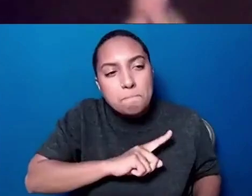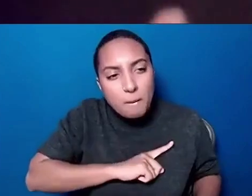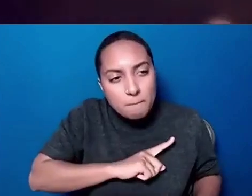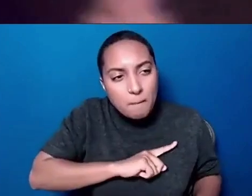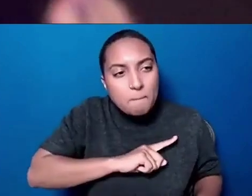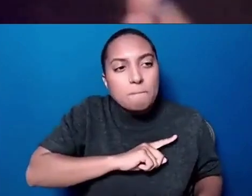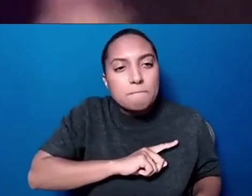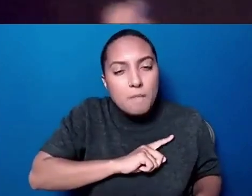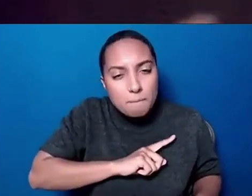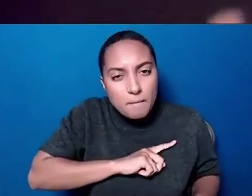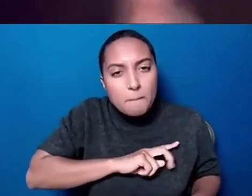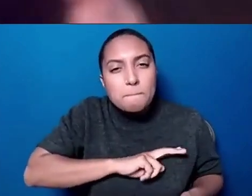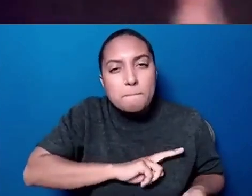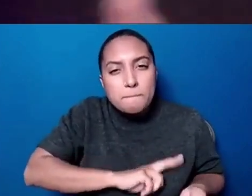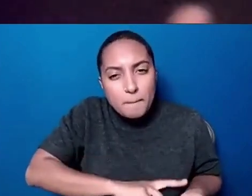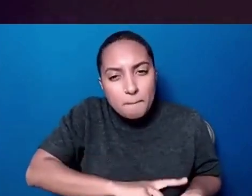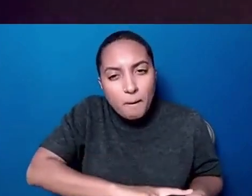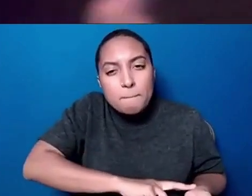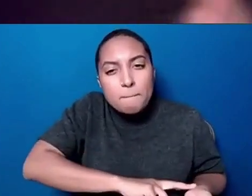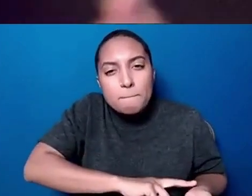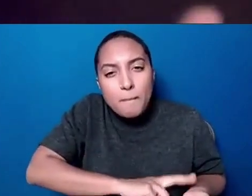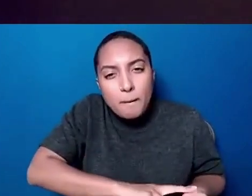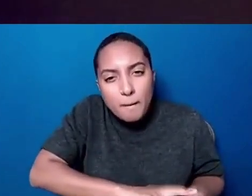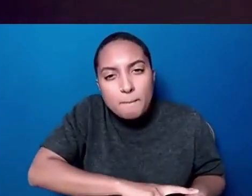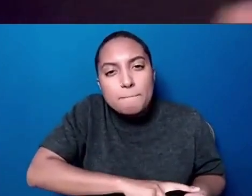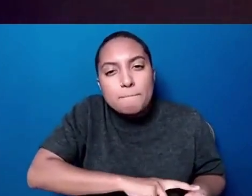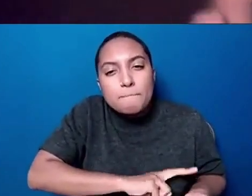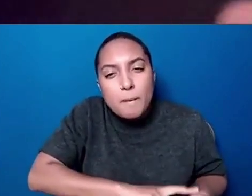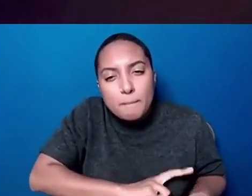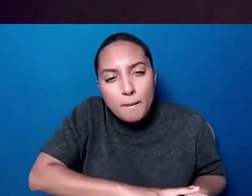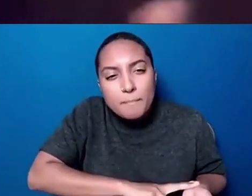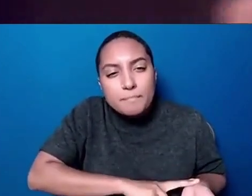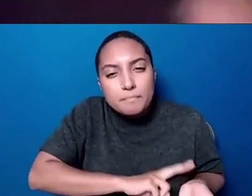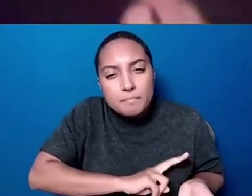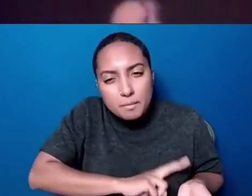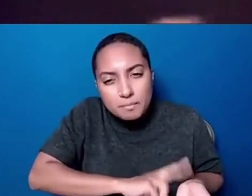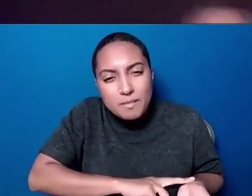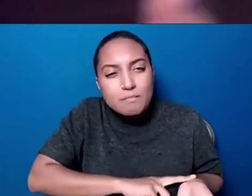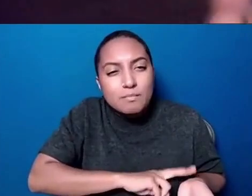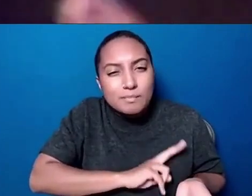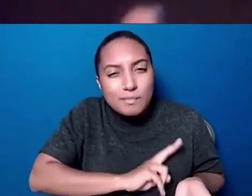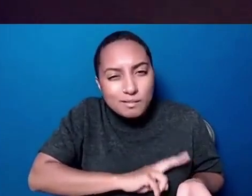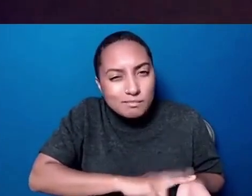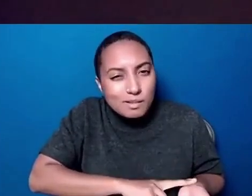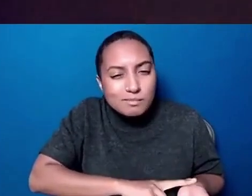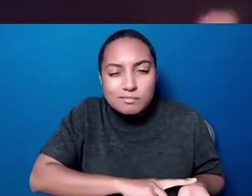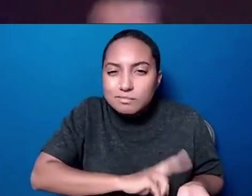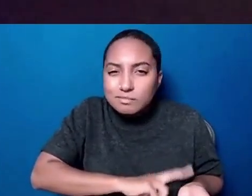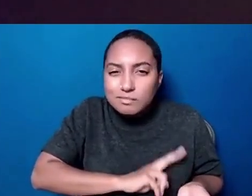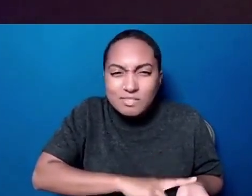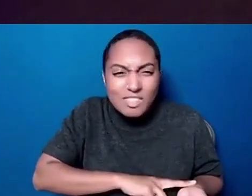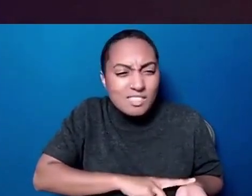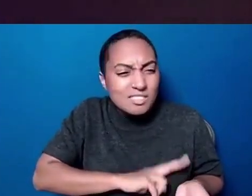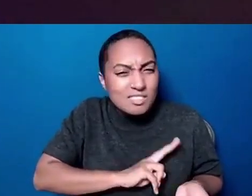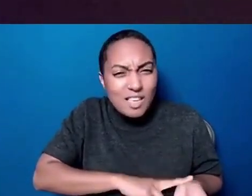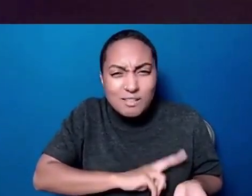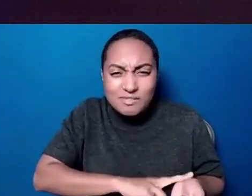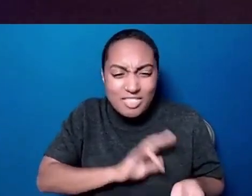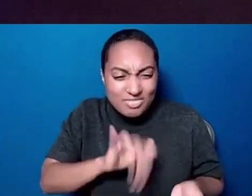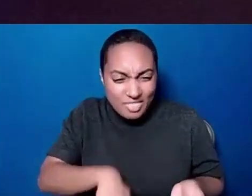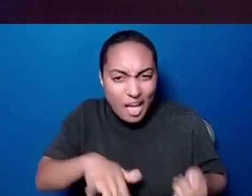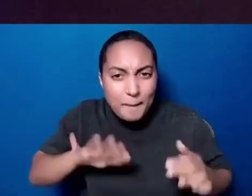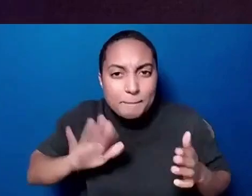Your heart that has beat through the last 4 years. Your heart that it has